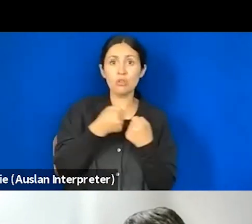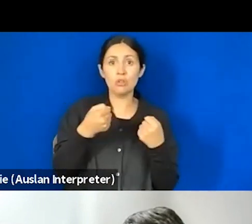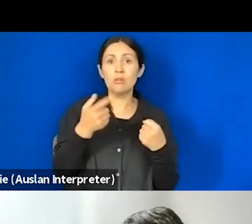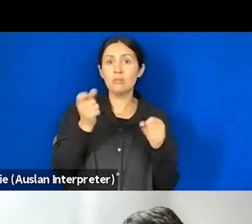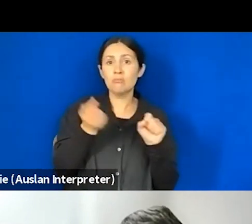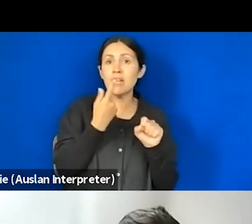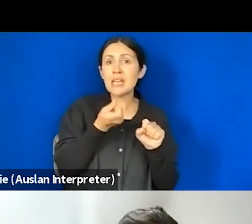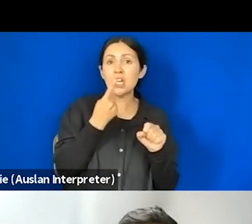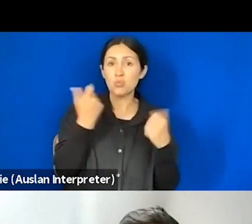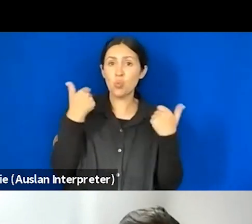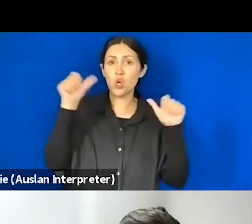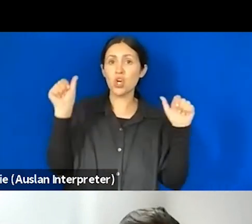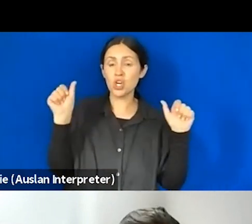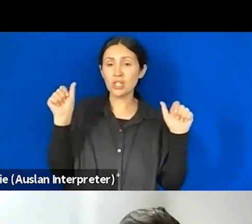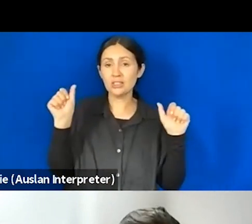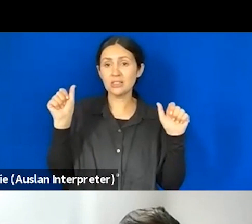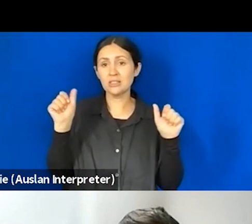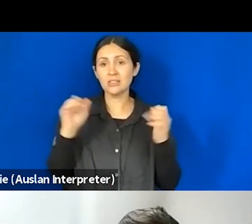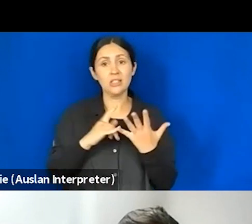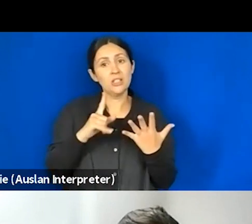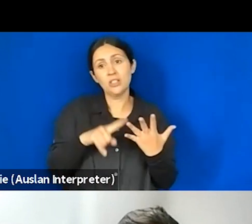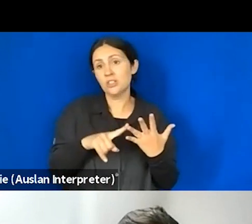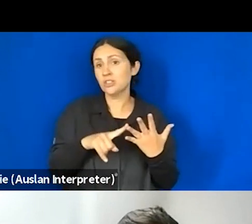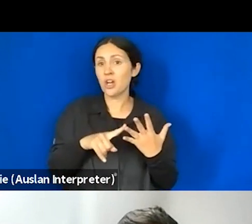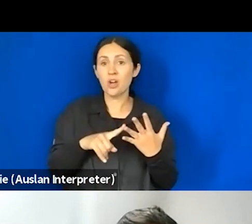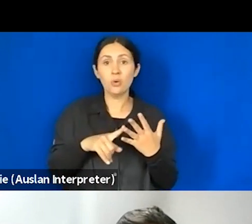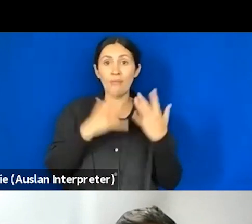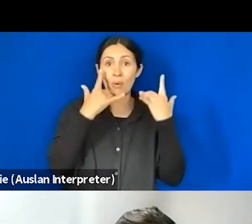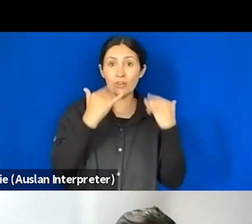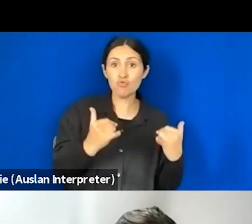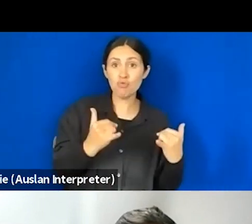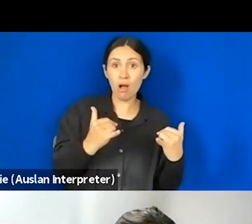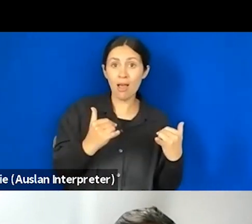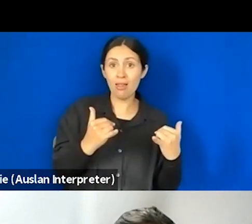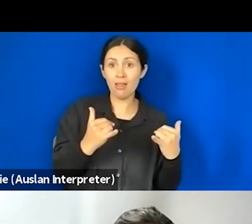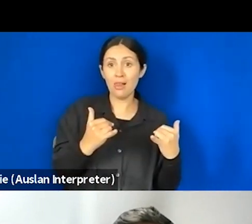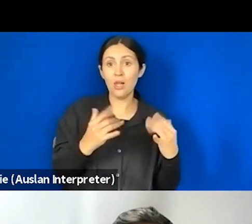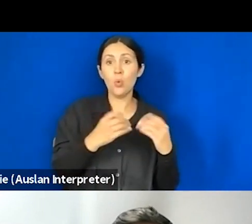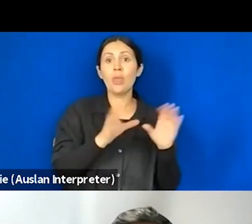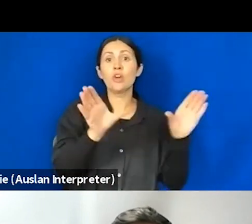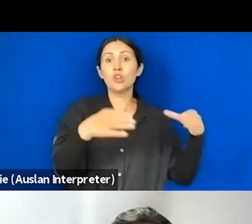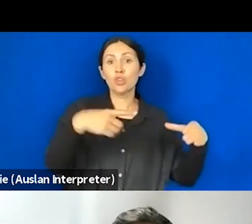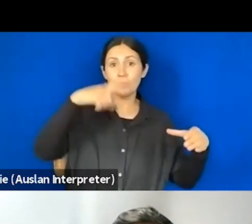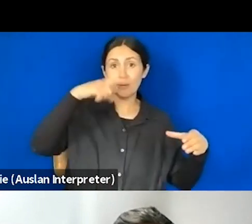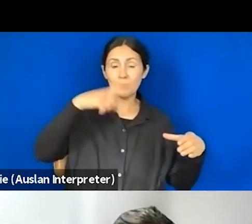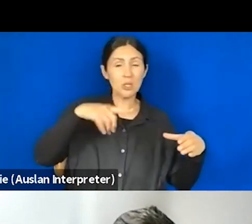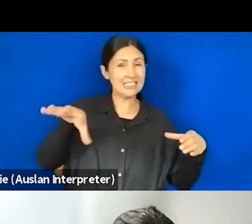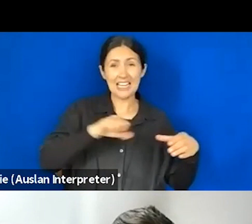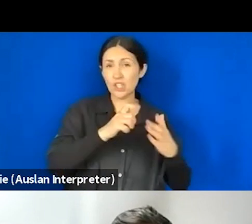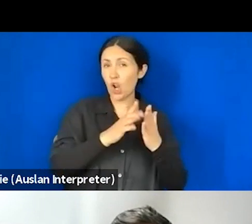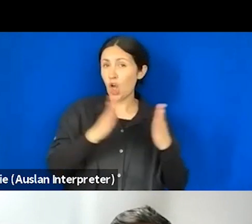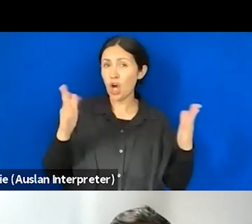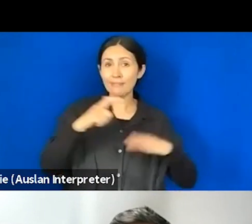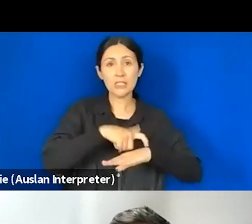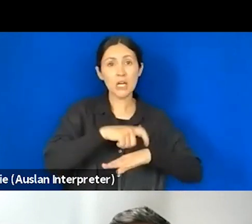trials well in these sorts of settings, and if you're doing trials with a pretty substantial time investment in psychotherapy,